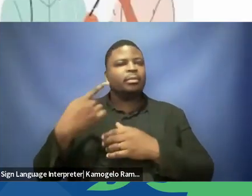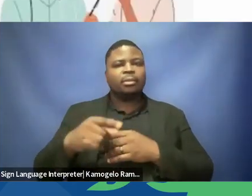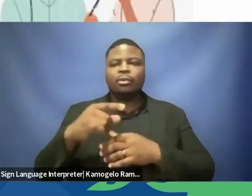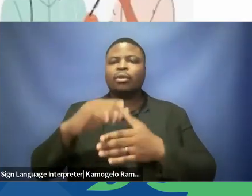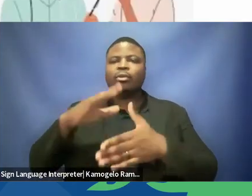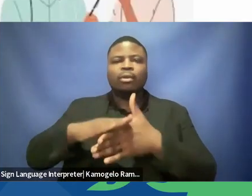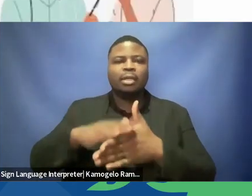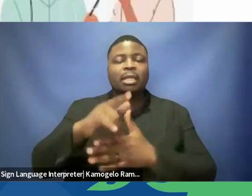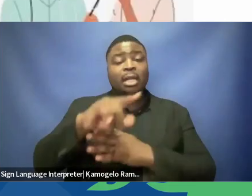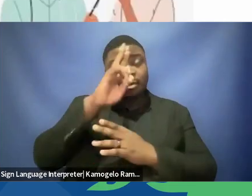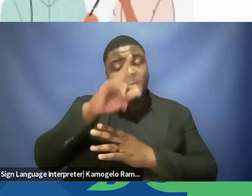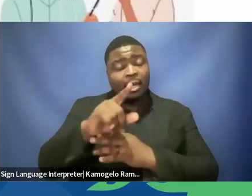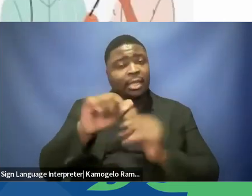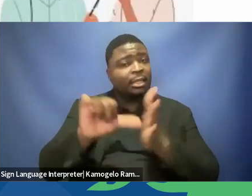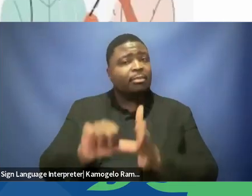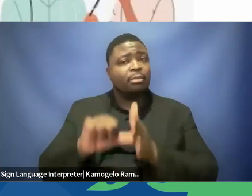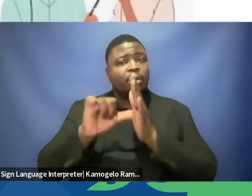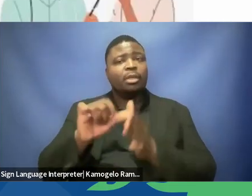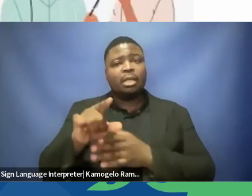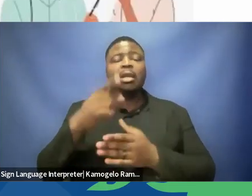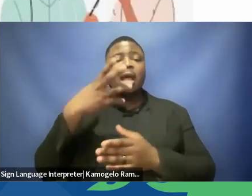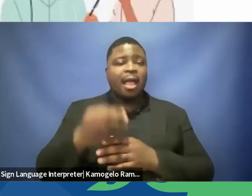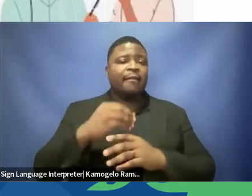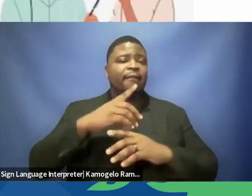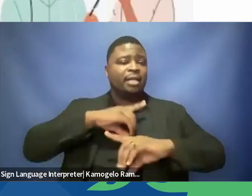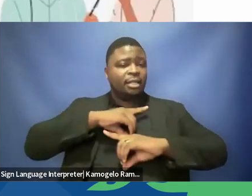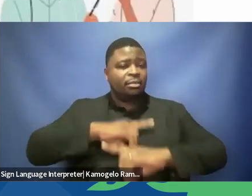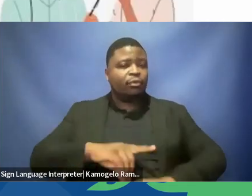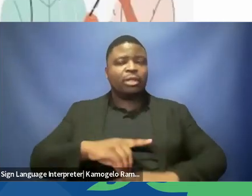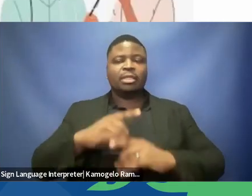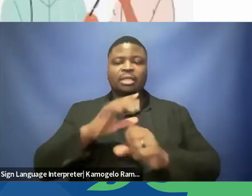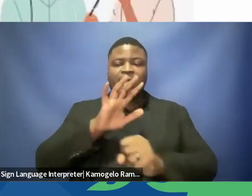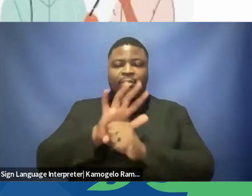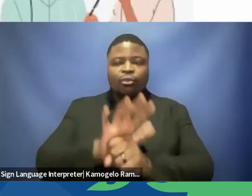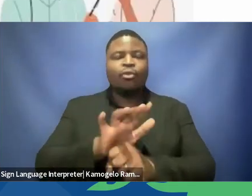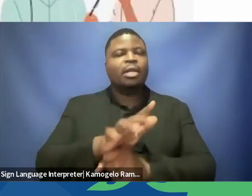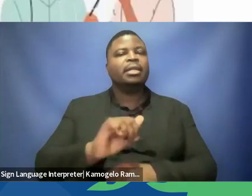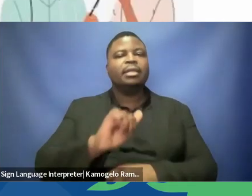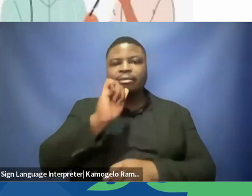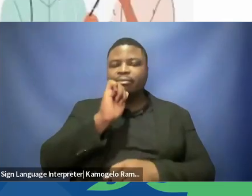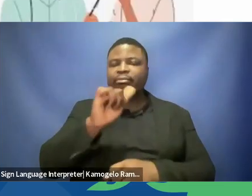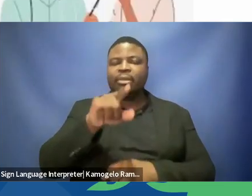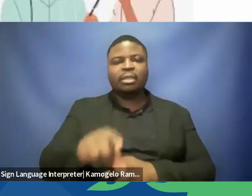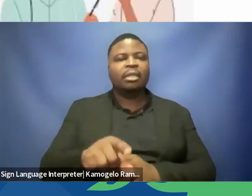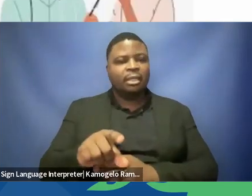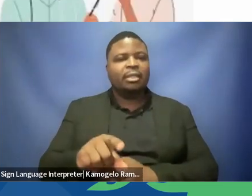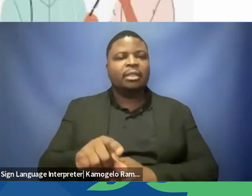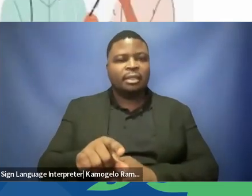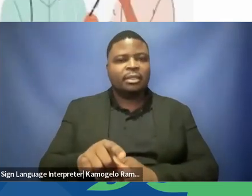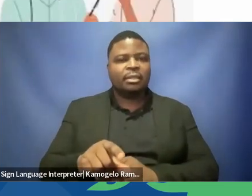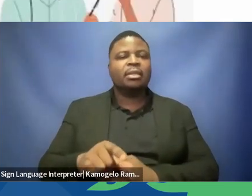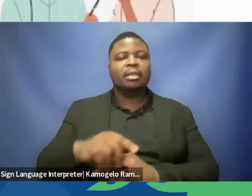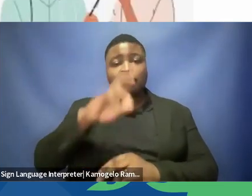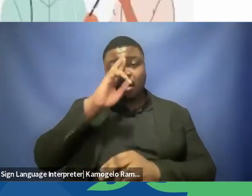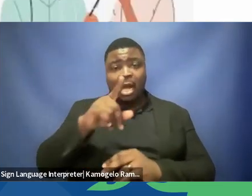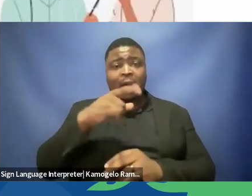talk about the importance of having the patient come back and committing to a treatment plan. Relapse I think it's important to also speak about relapse,